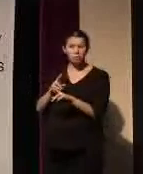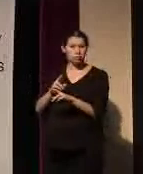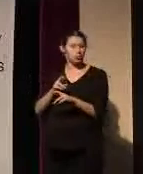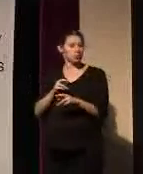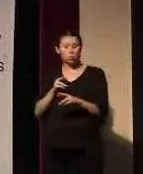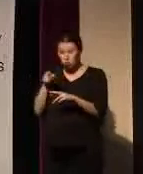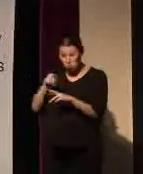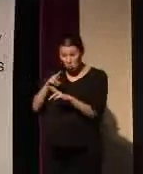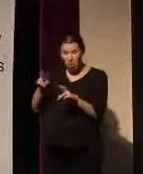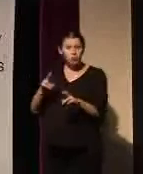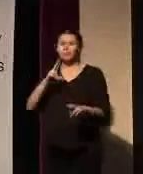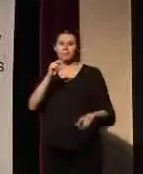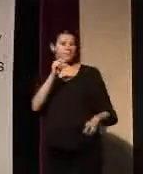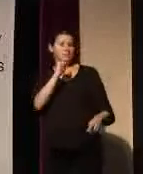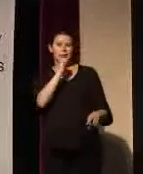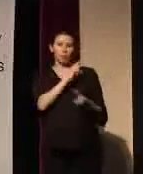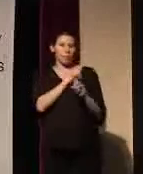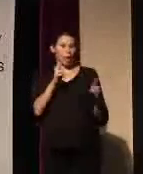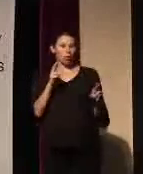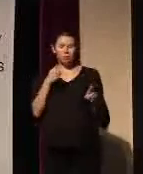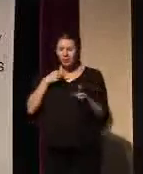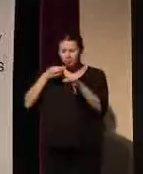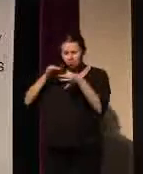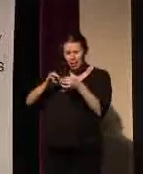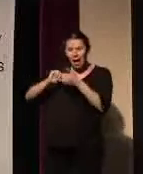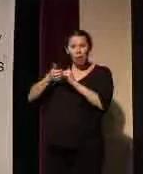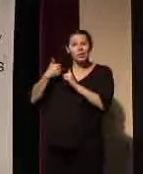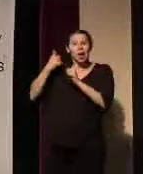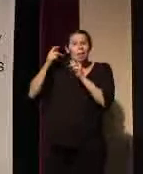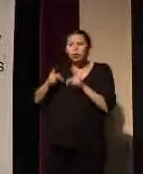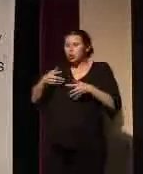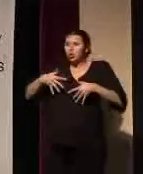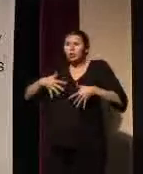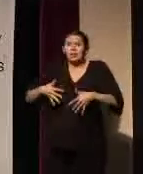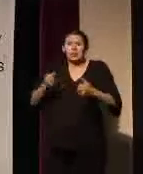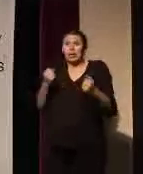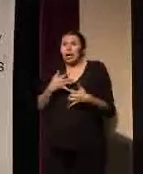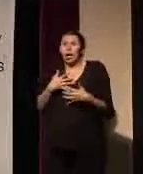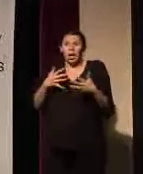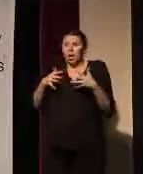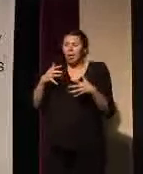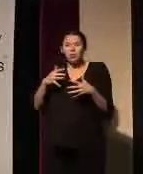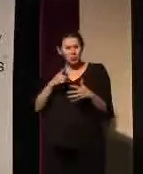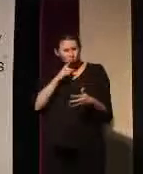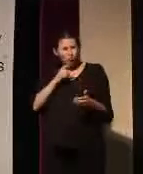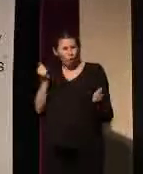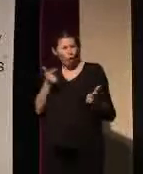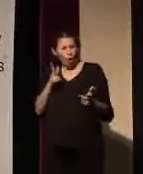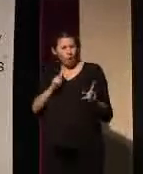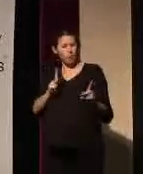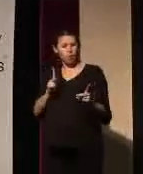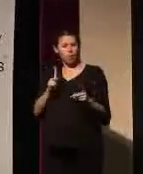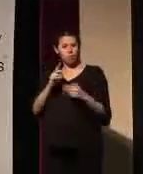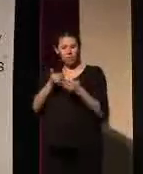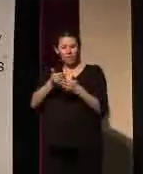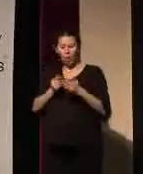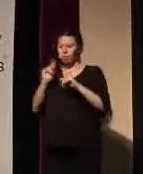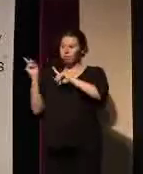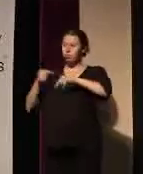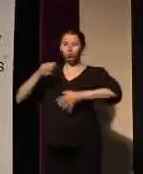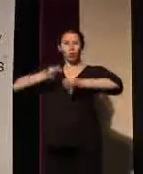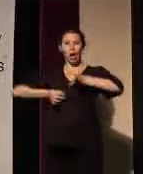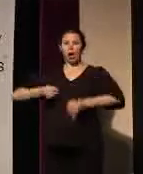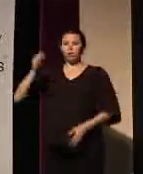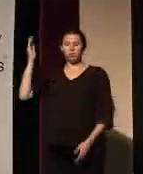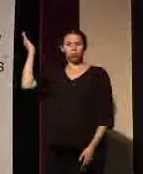in the book about how trial lawyers, how we do prepare a young person who's nervous and scared, as practically everybody is, before they take the witness stand, how